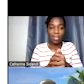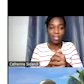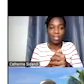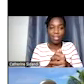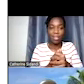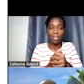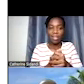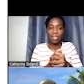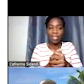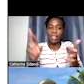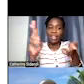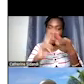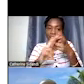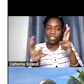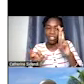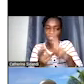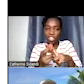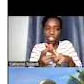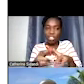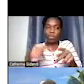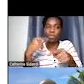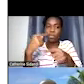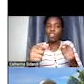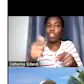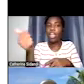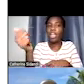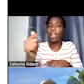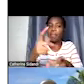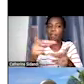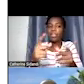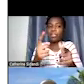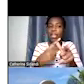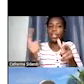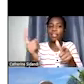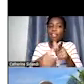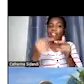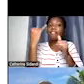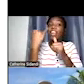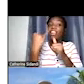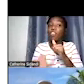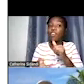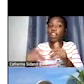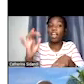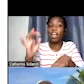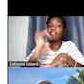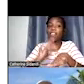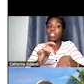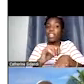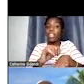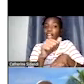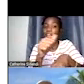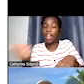the relationship going haywire, and then it end up affecting other parts of our life.